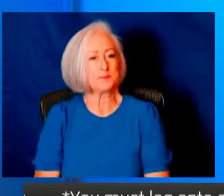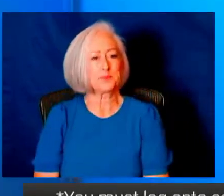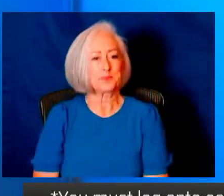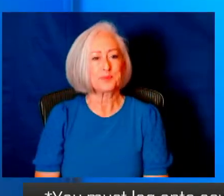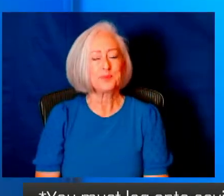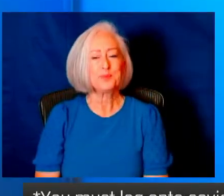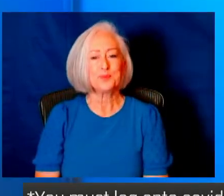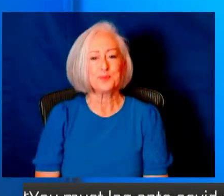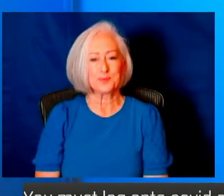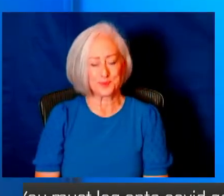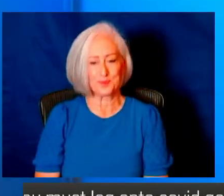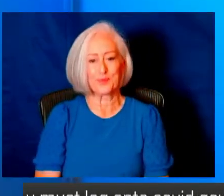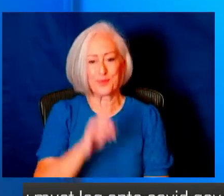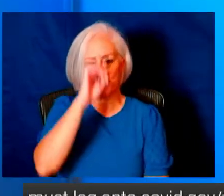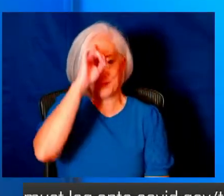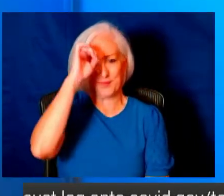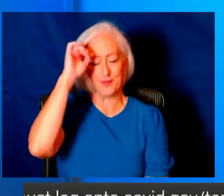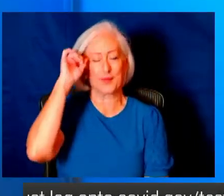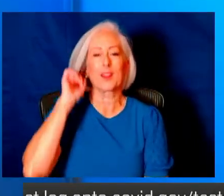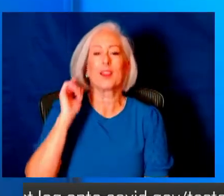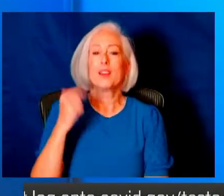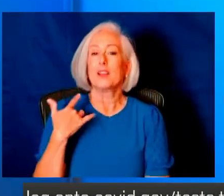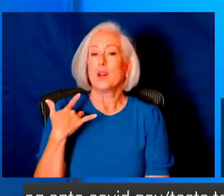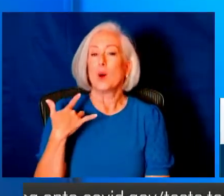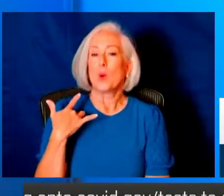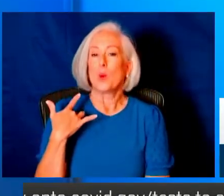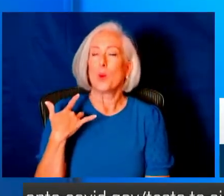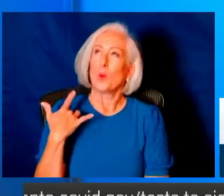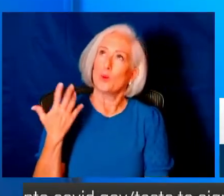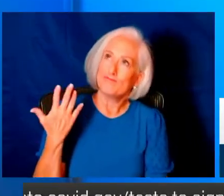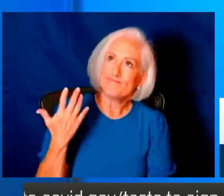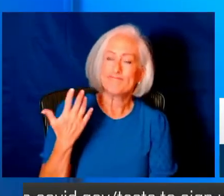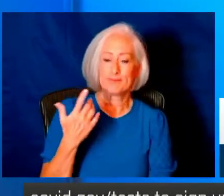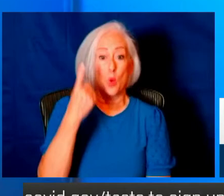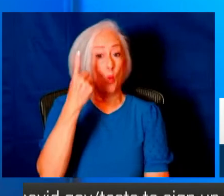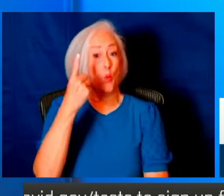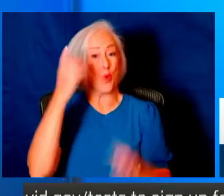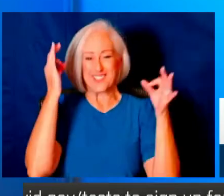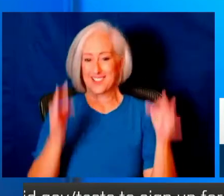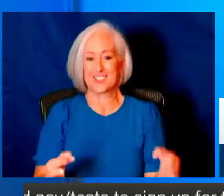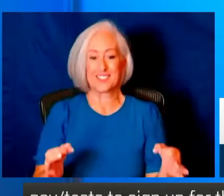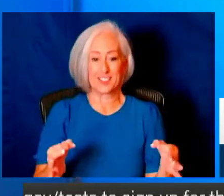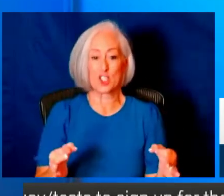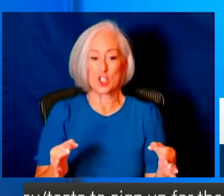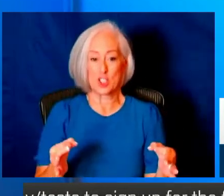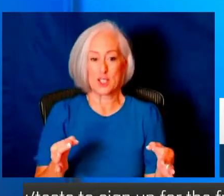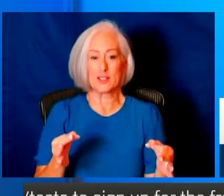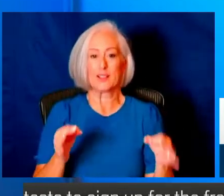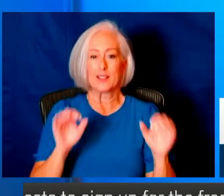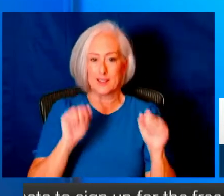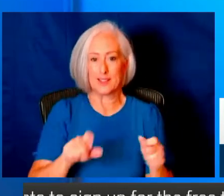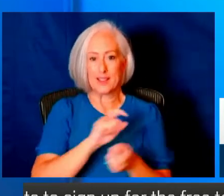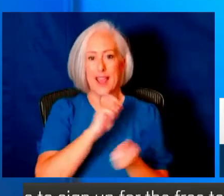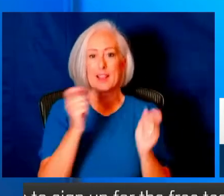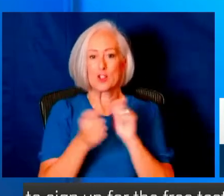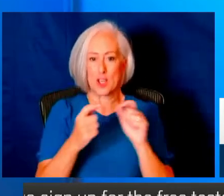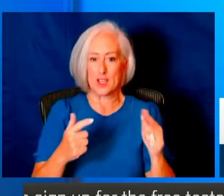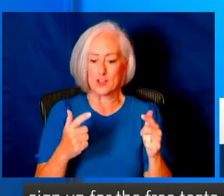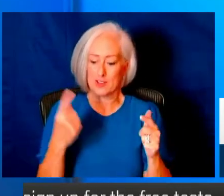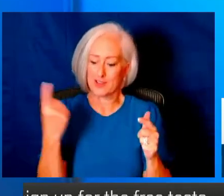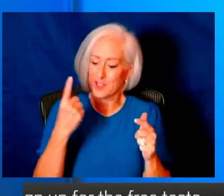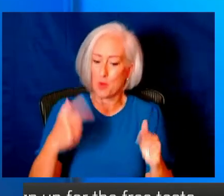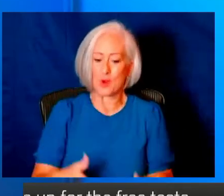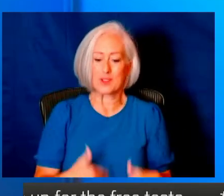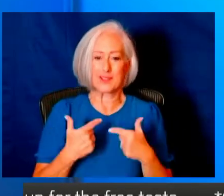Well, one thing we kind of spoke on it takes one decision to change your life forever, and that can be a